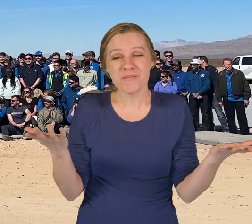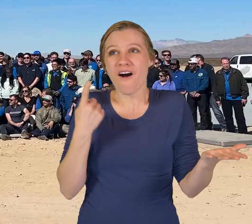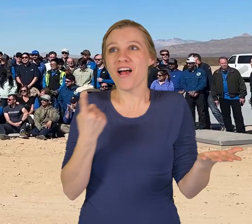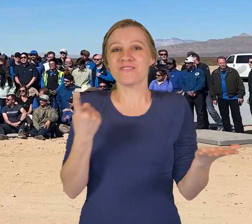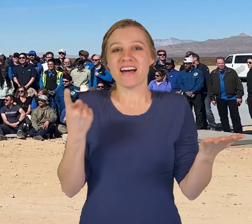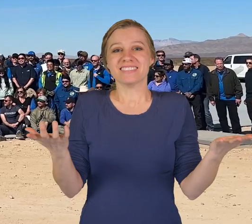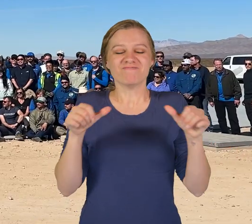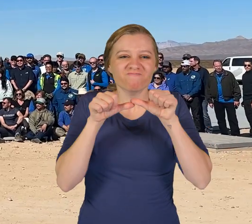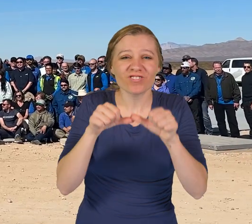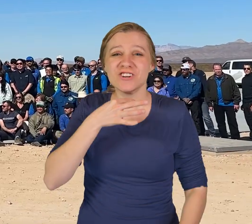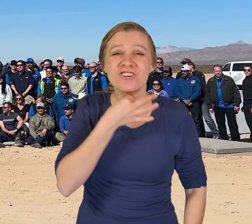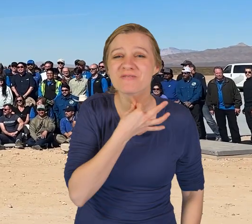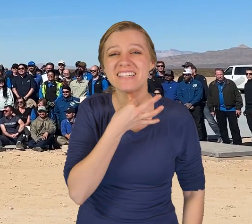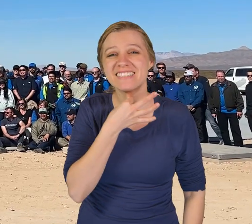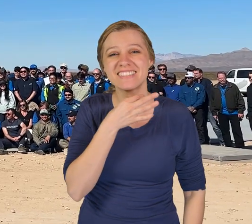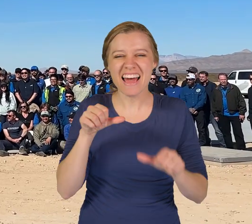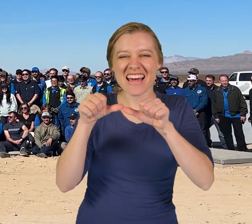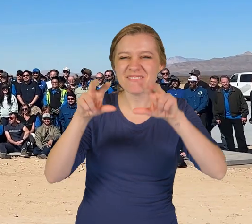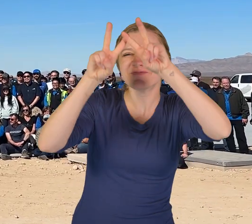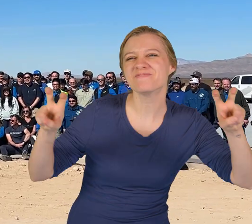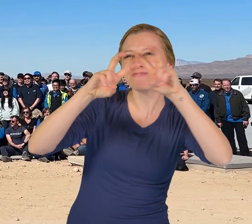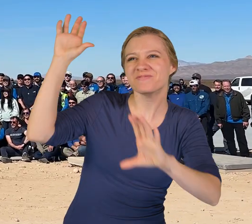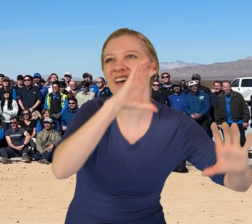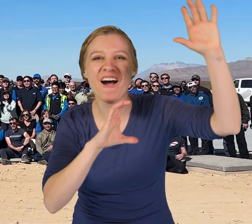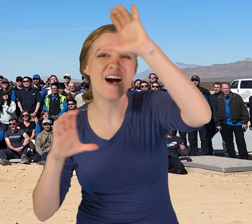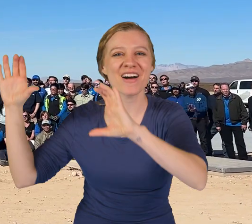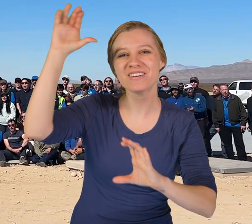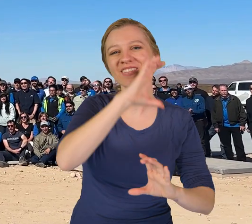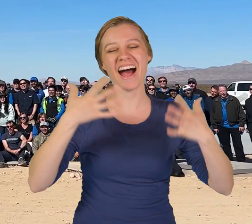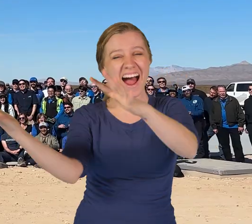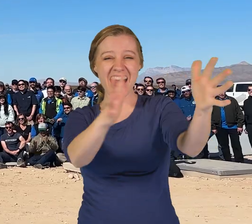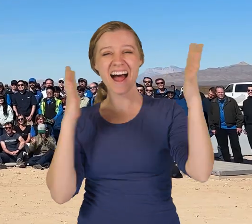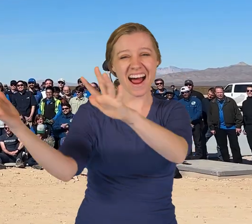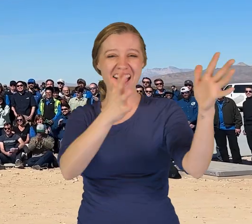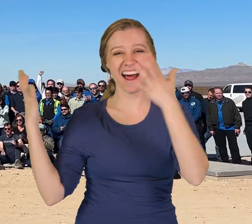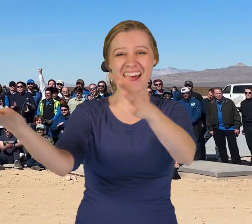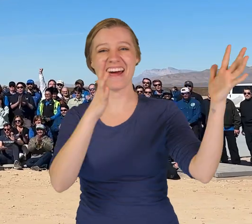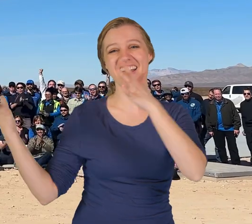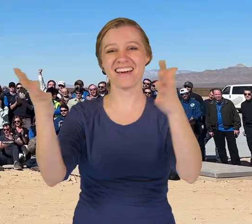I hope you always stay curious and keep exploring!